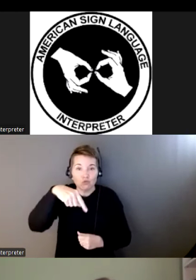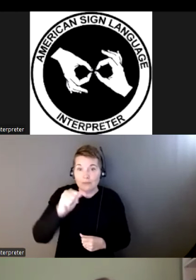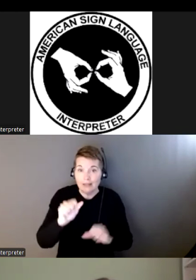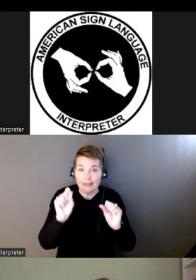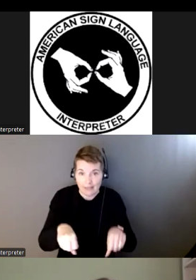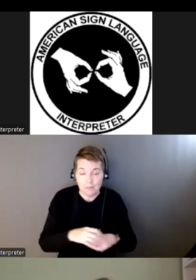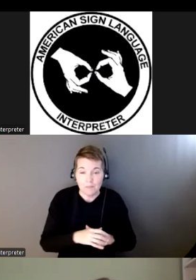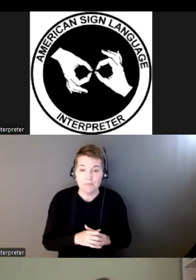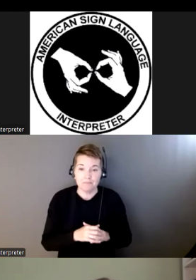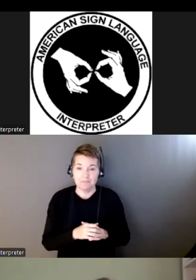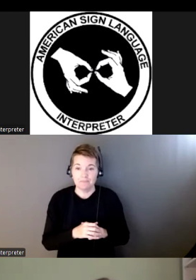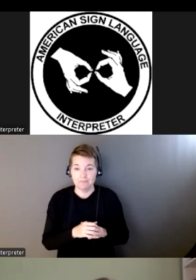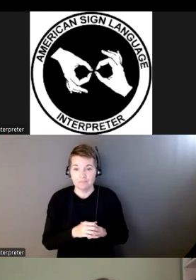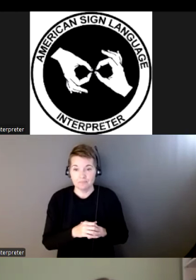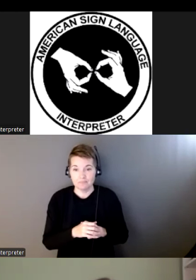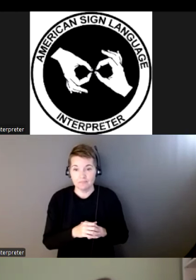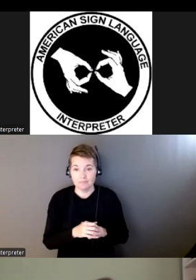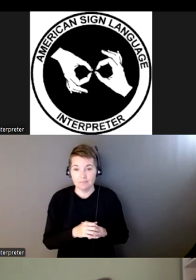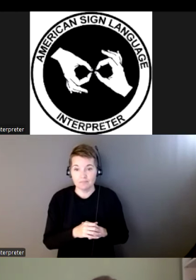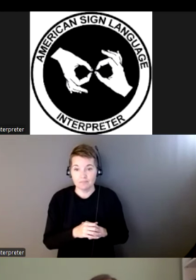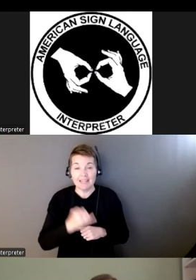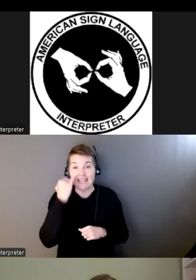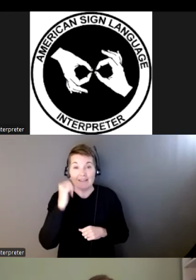I'll try to catch those anyway.